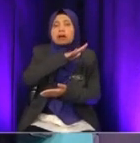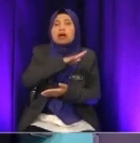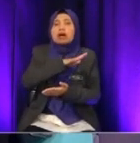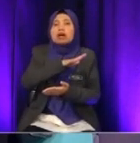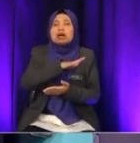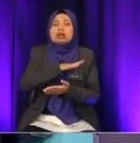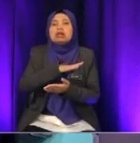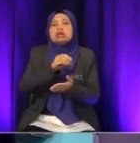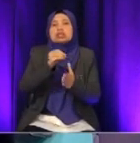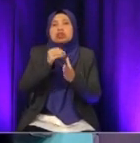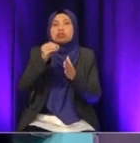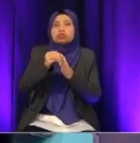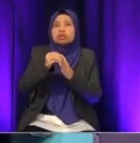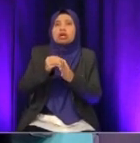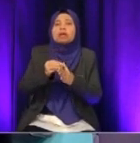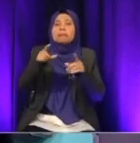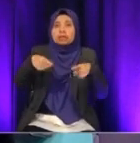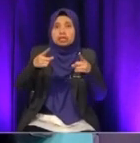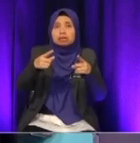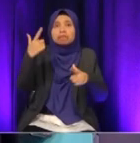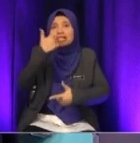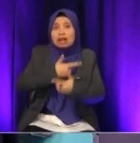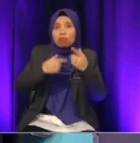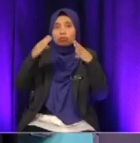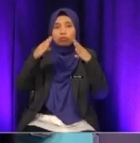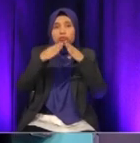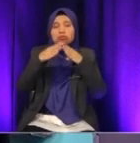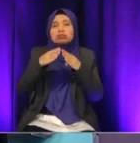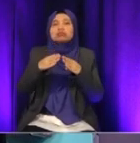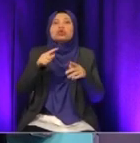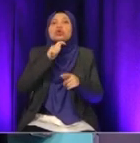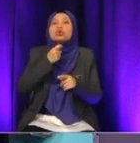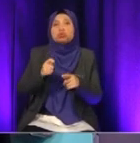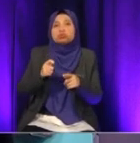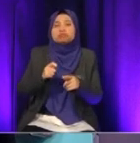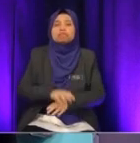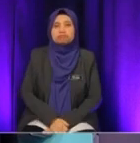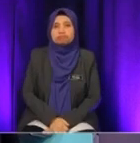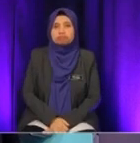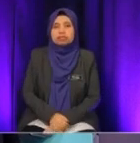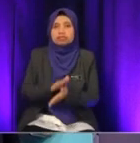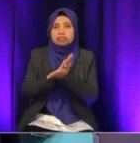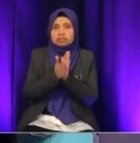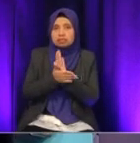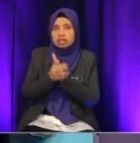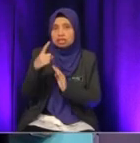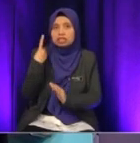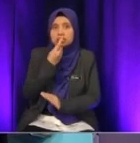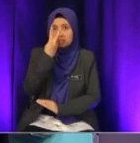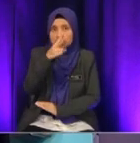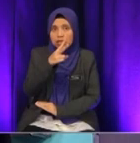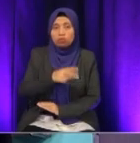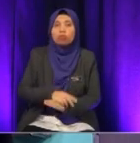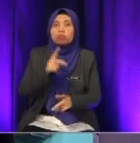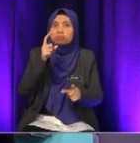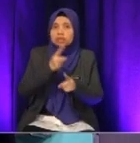perhaps painting walls or railings. Okay. So let's check our answers. So I answered A just now. Let's see whether my answer is